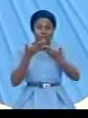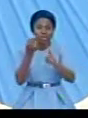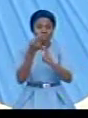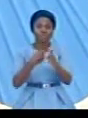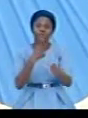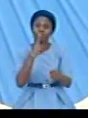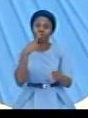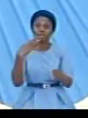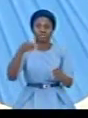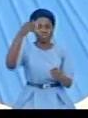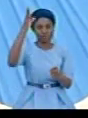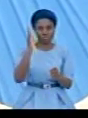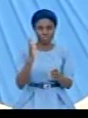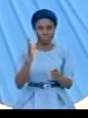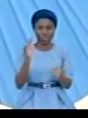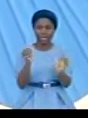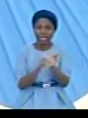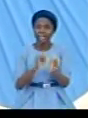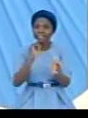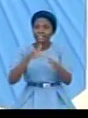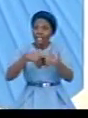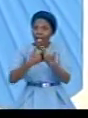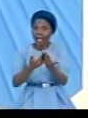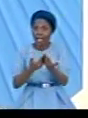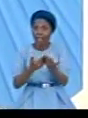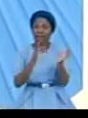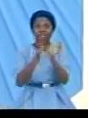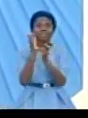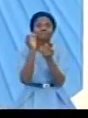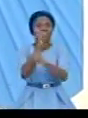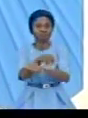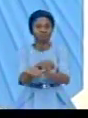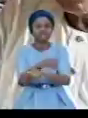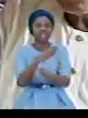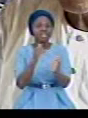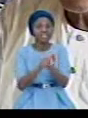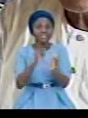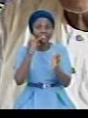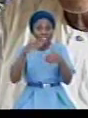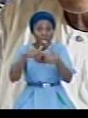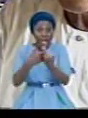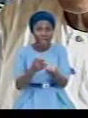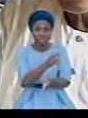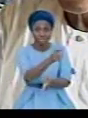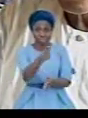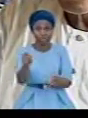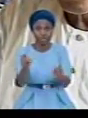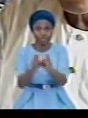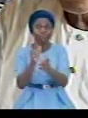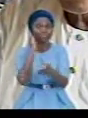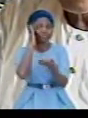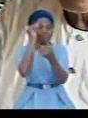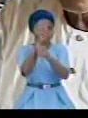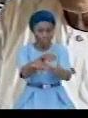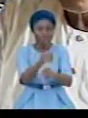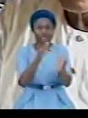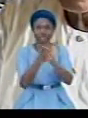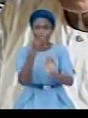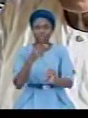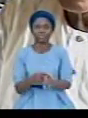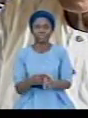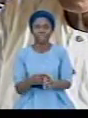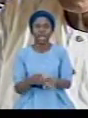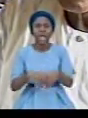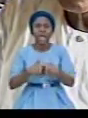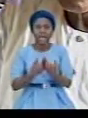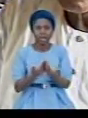God. That's how you overcame. That's how you are going to overcome. How did he overcome? He said, it